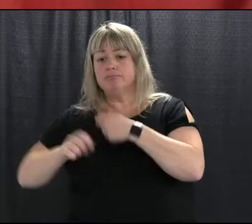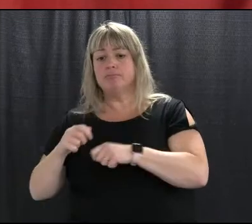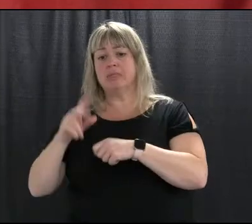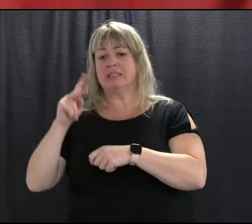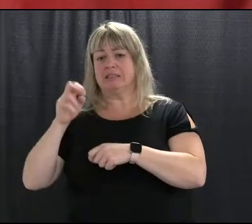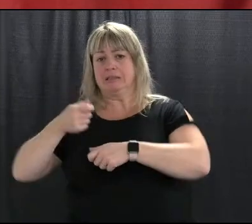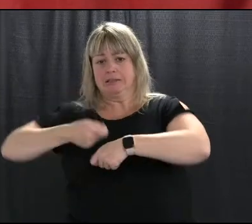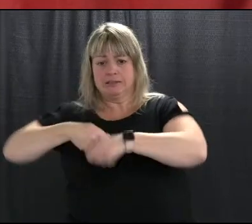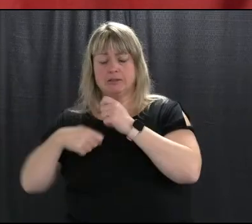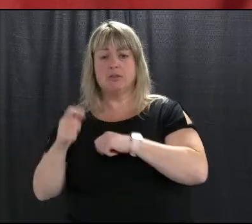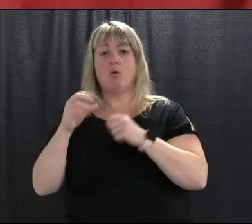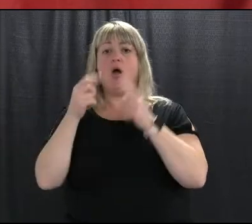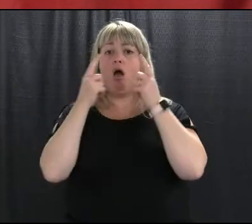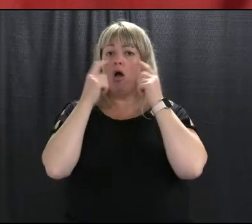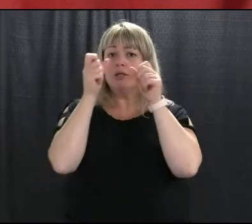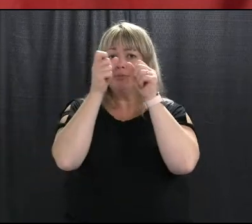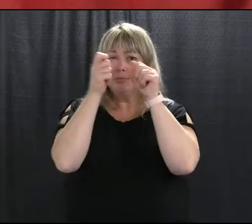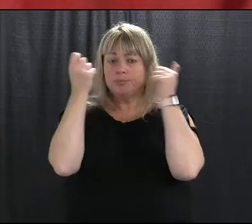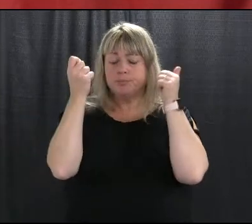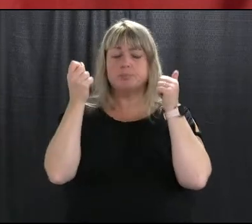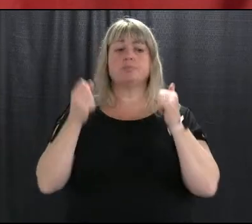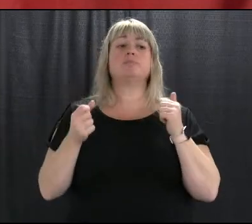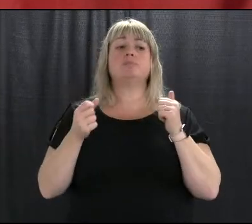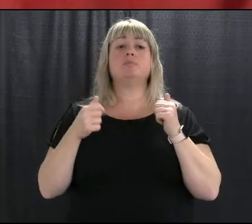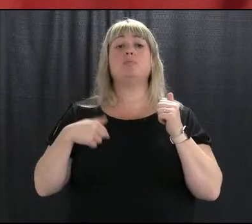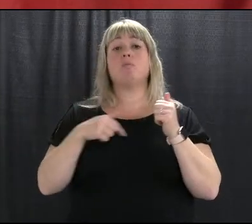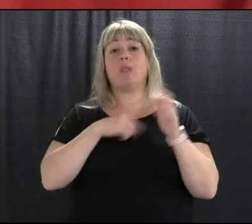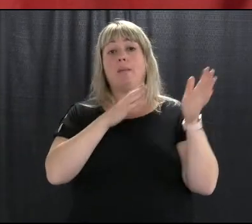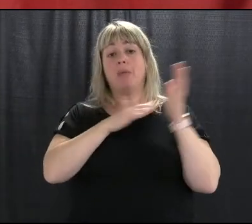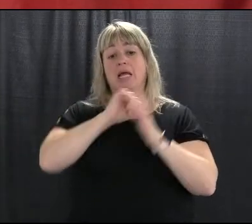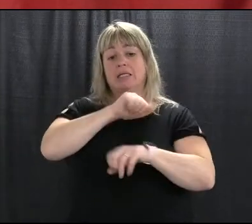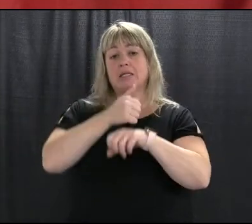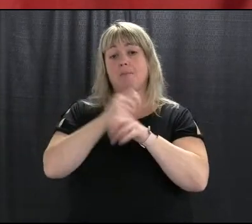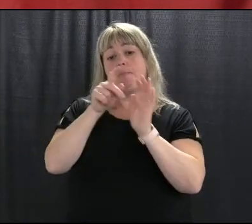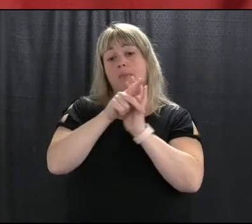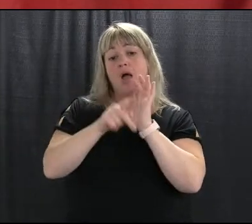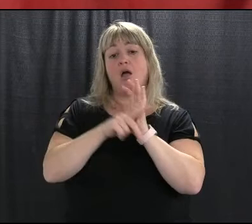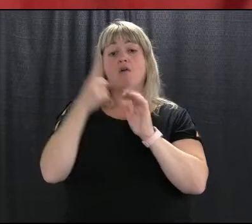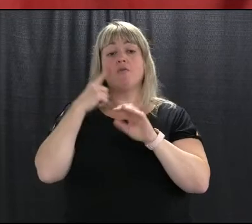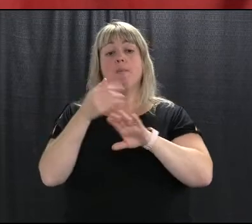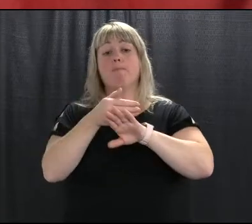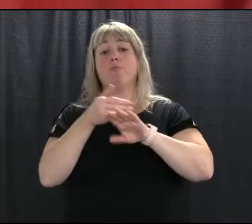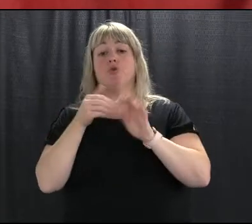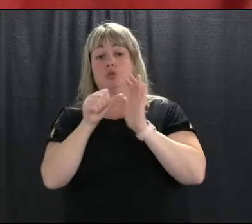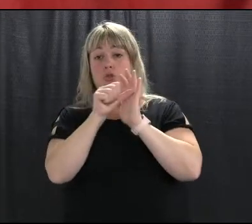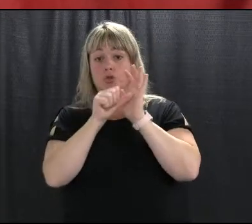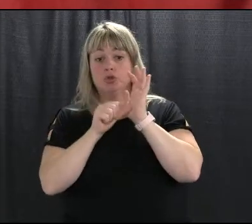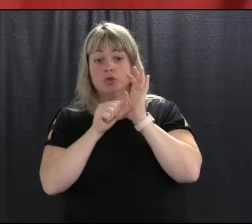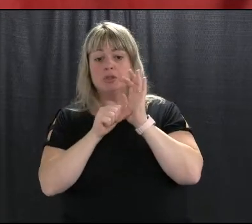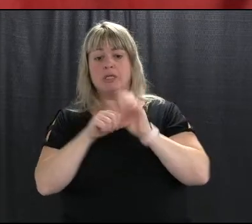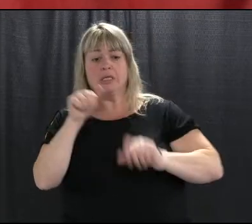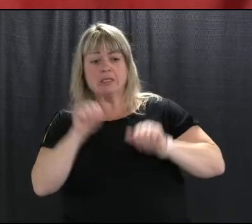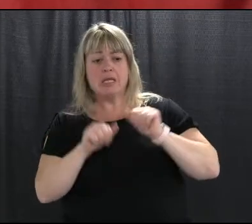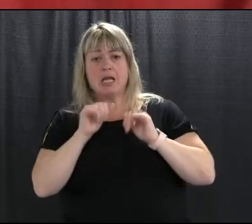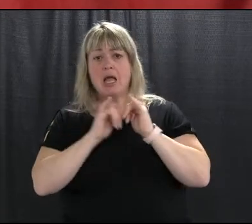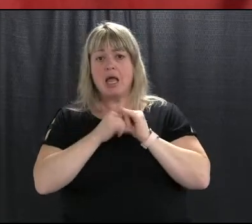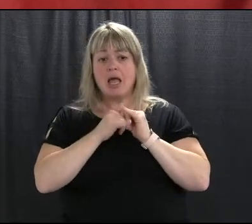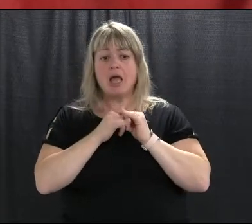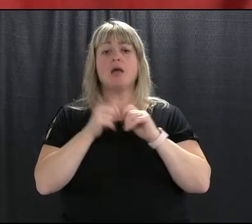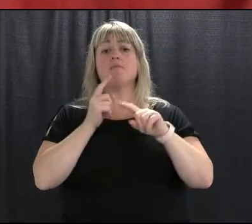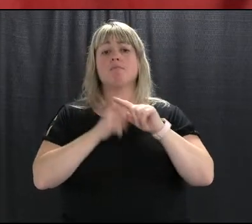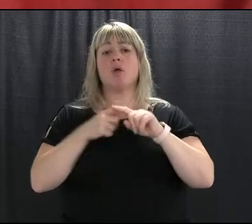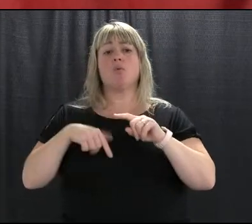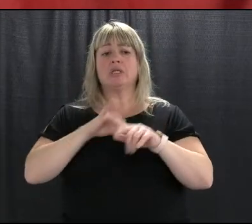joint replacements or cataracts. We will also have policies for pre-admission assessments